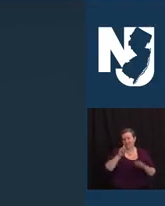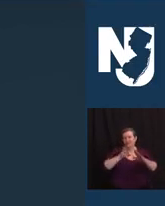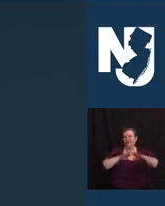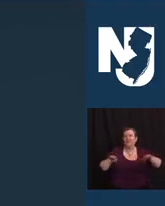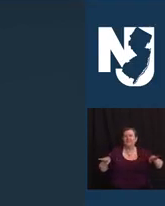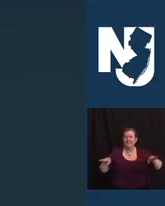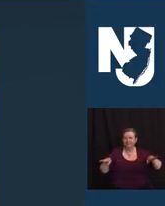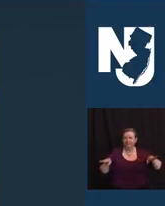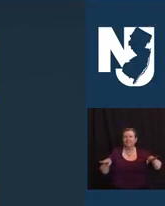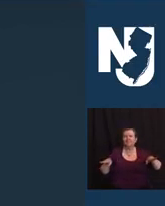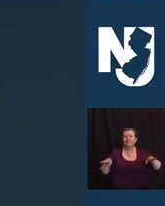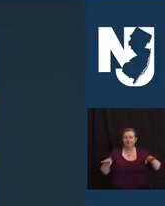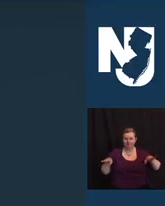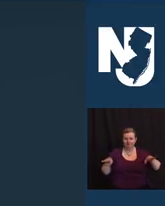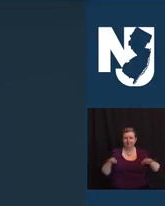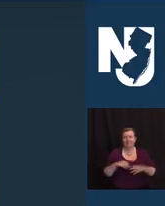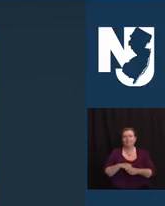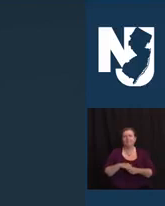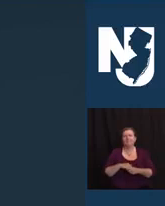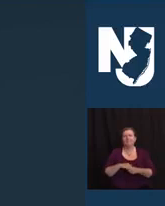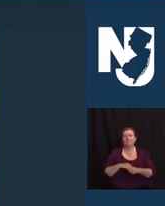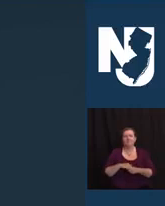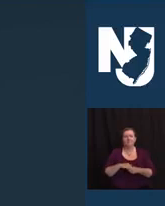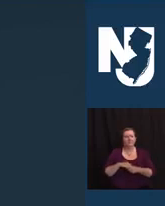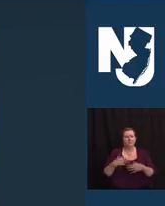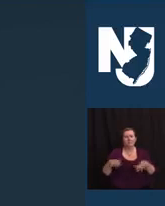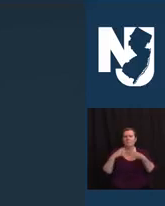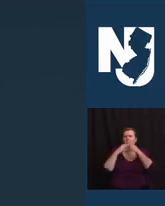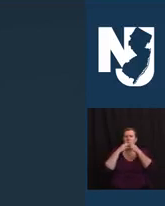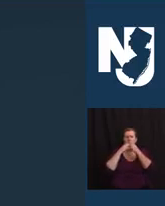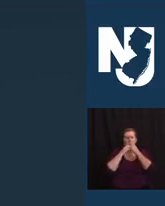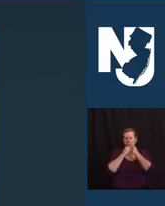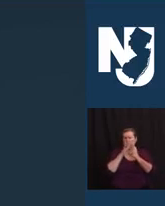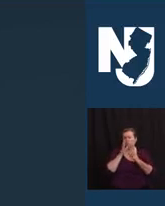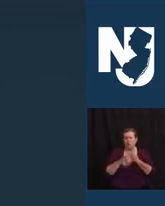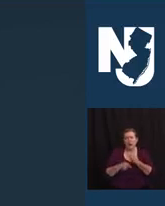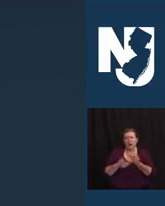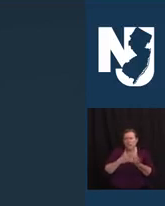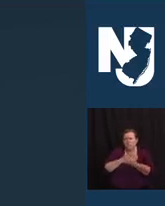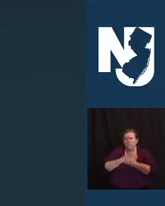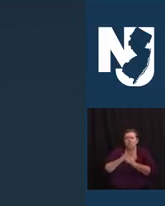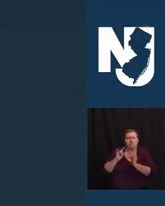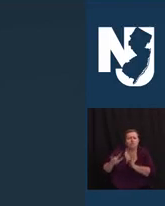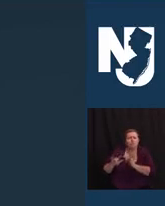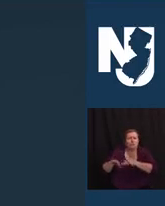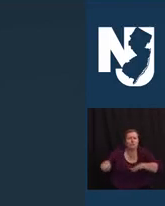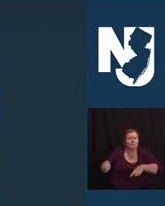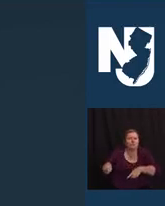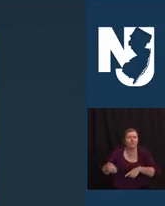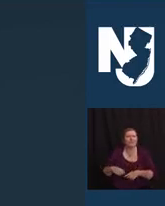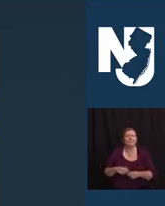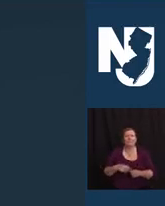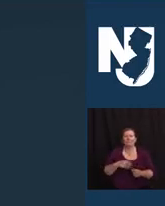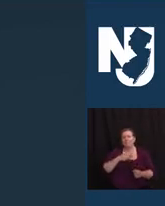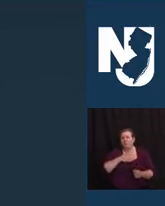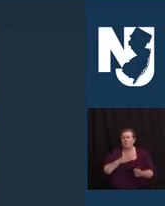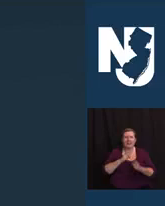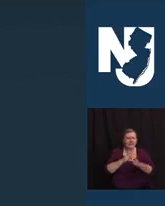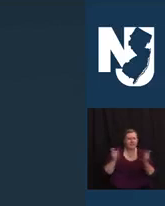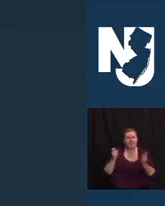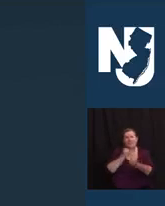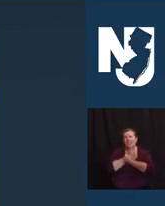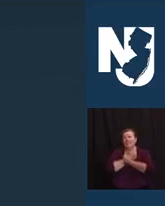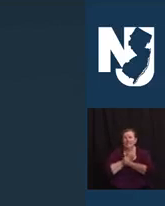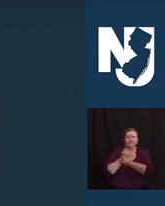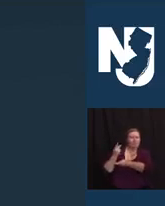Christopher, and Cooper, who also undoubtedly benefited from Chuck Cha's selflessness and love. We take solace